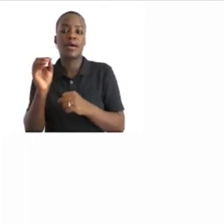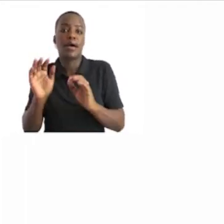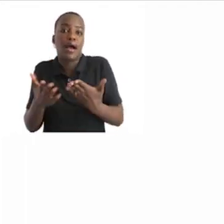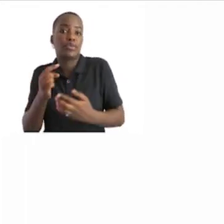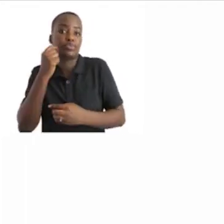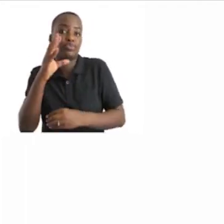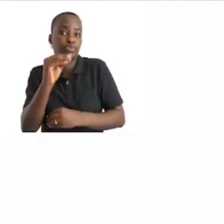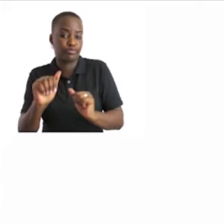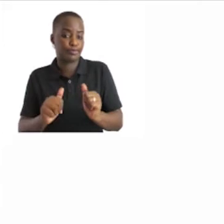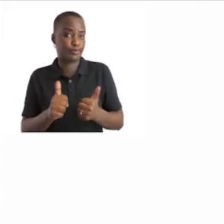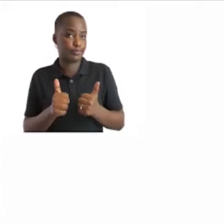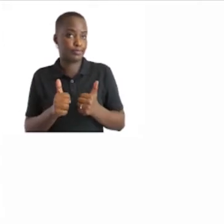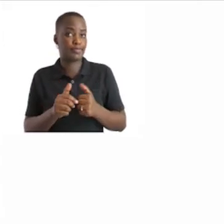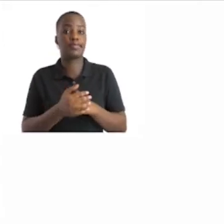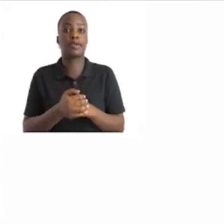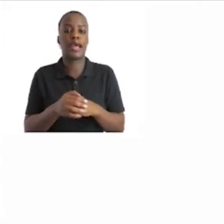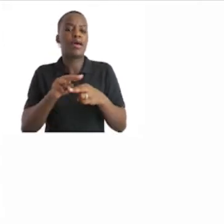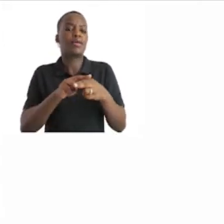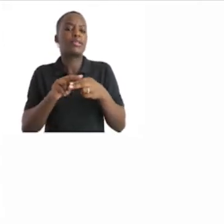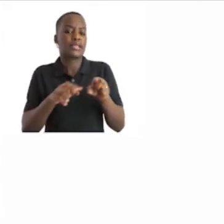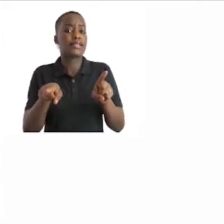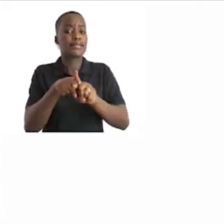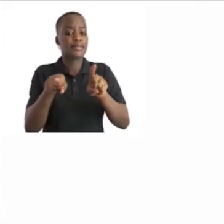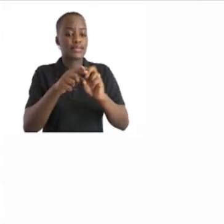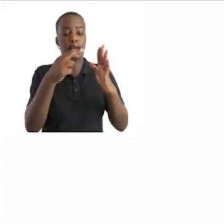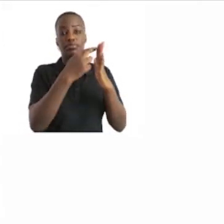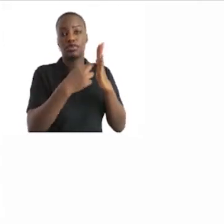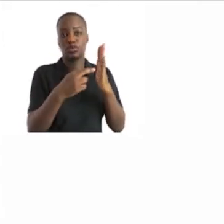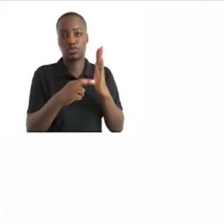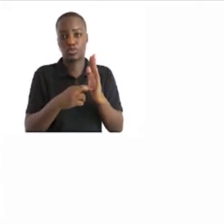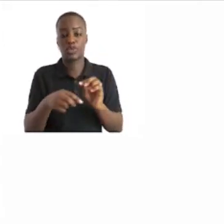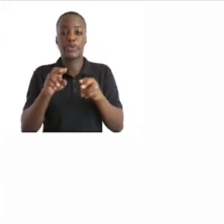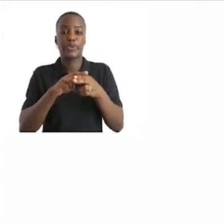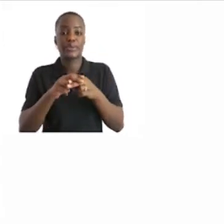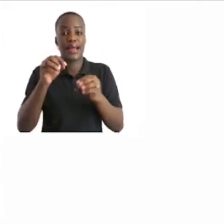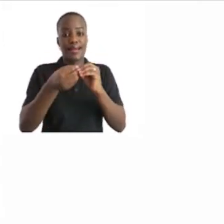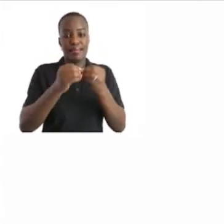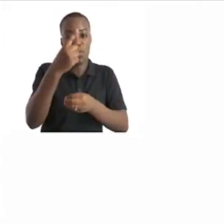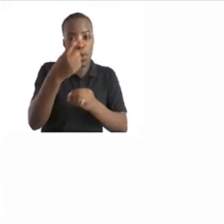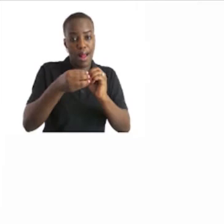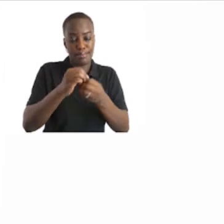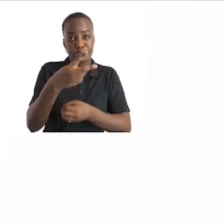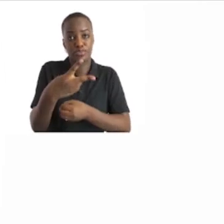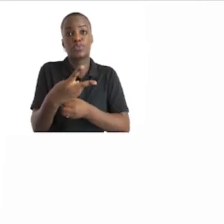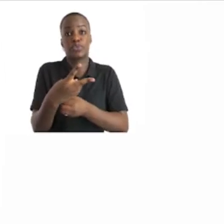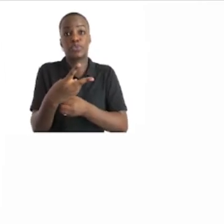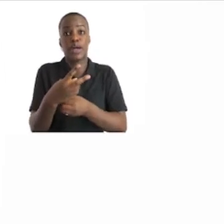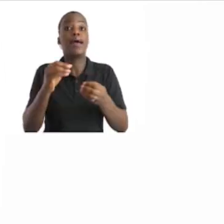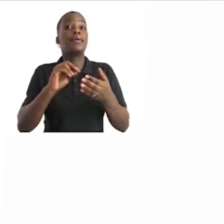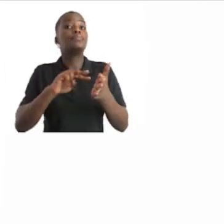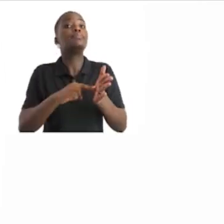well. If we are using the same rule that we have been applying to number 1 and number 2,